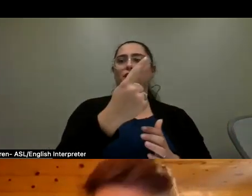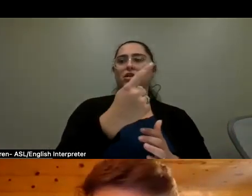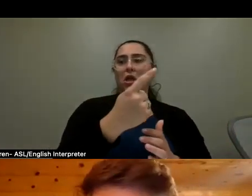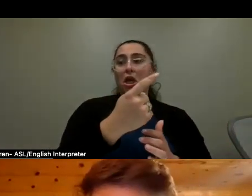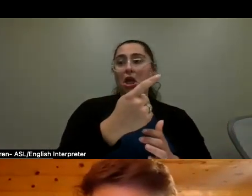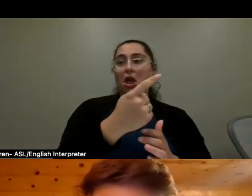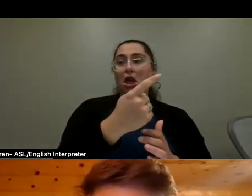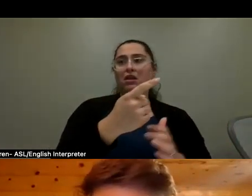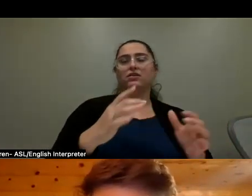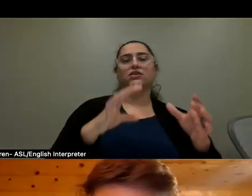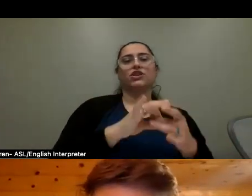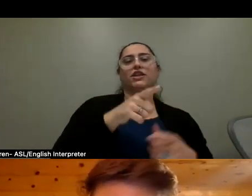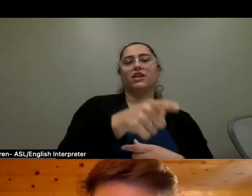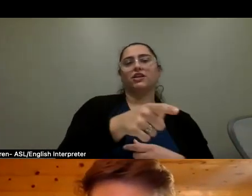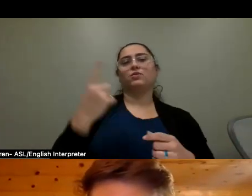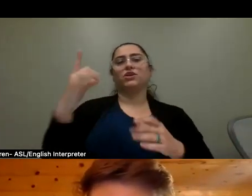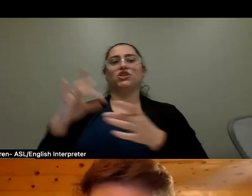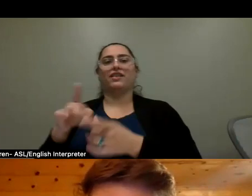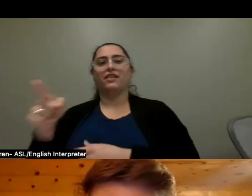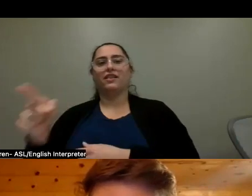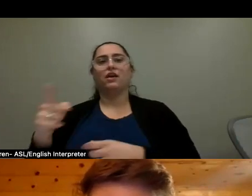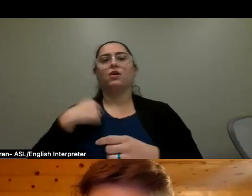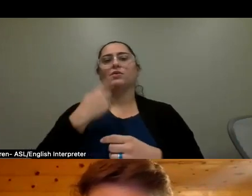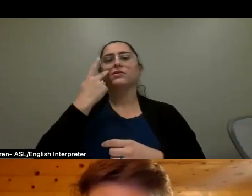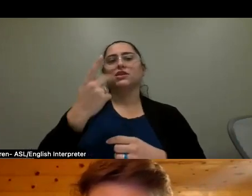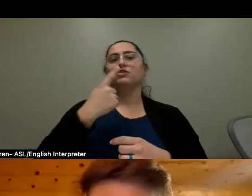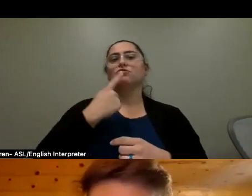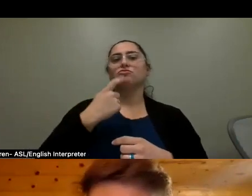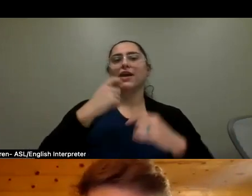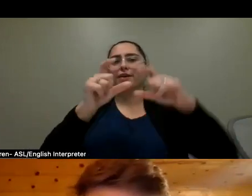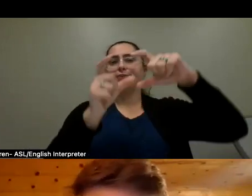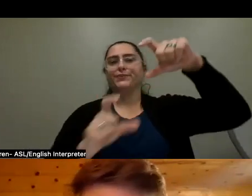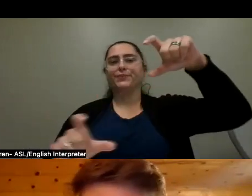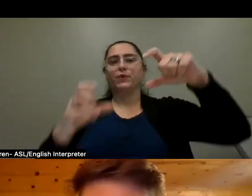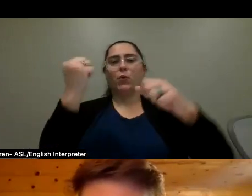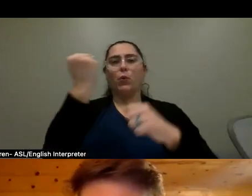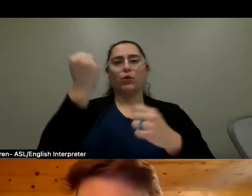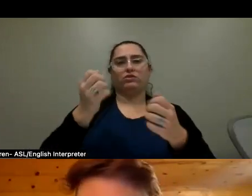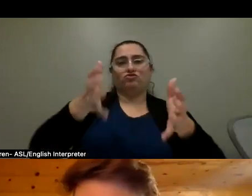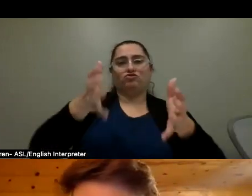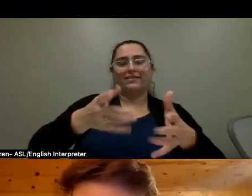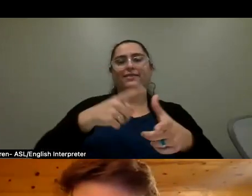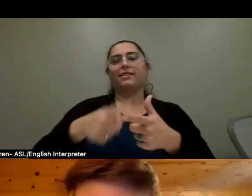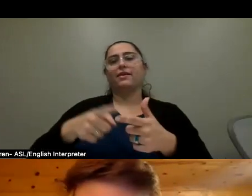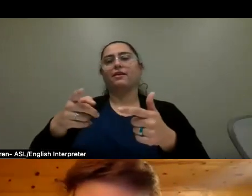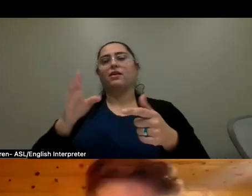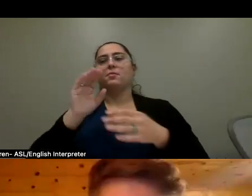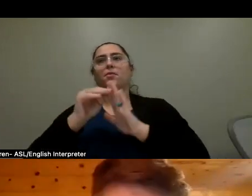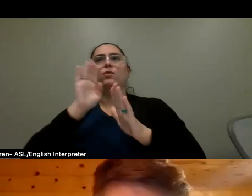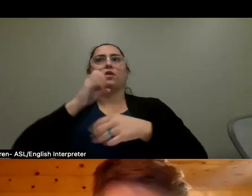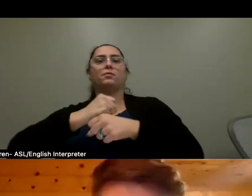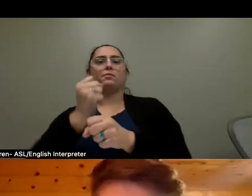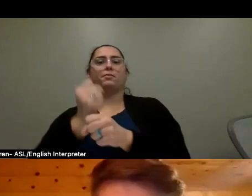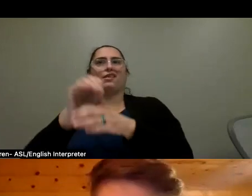and just redesign the interface. So just redesign the red parts, giving all the rest. And the model would like to output the sequence and also the probabilities